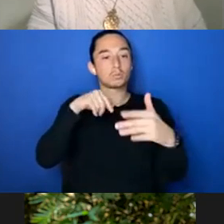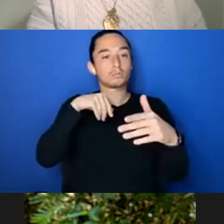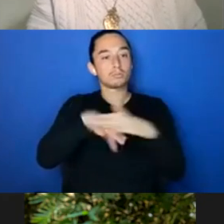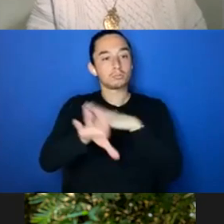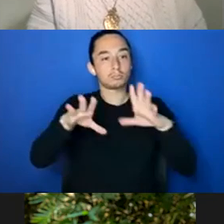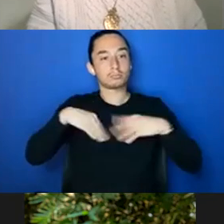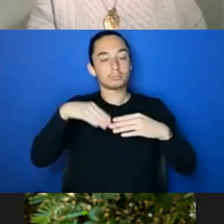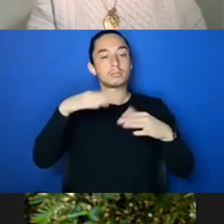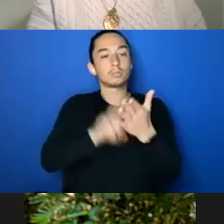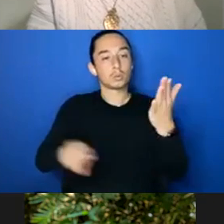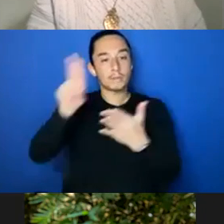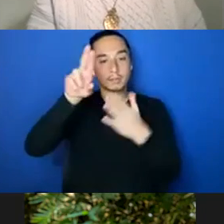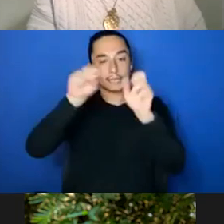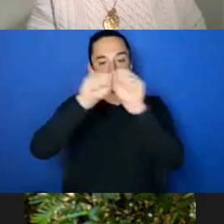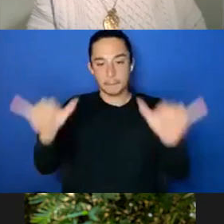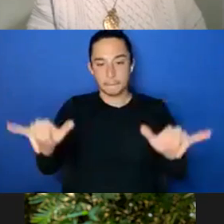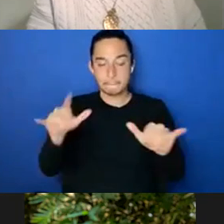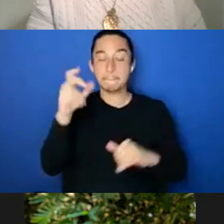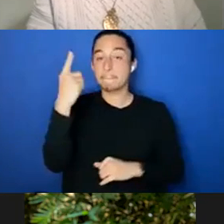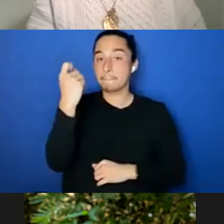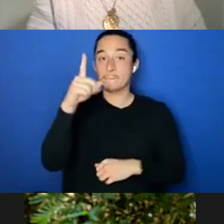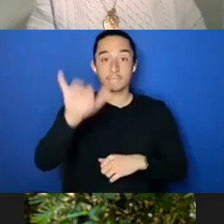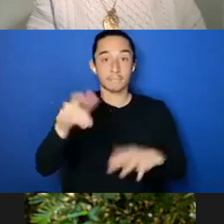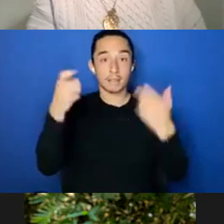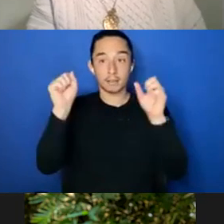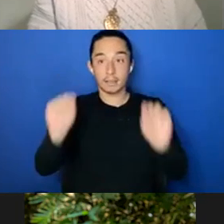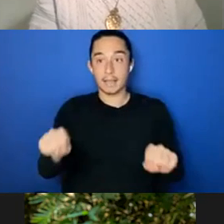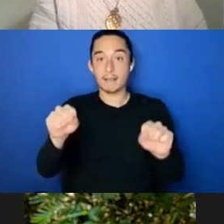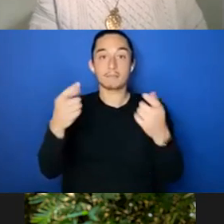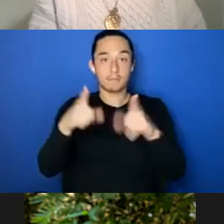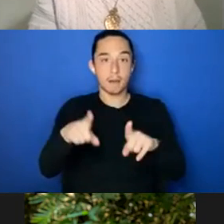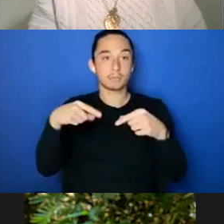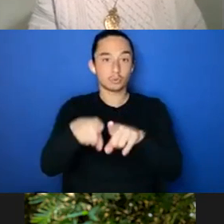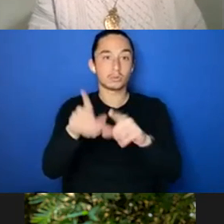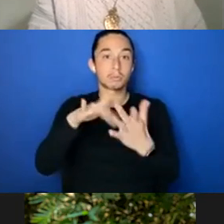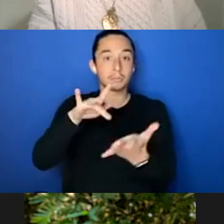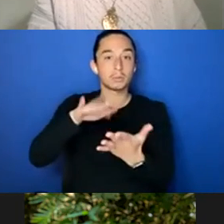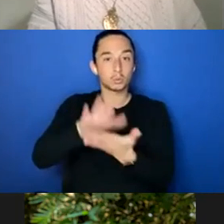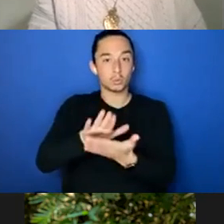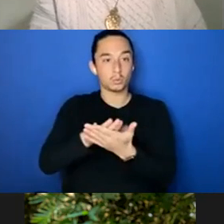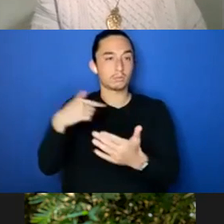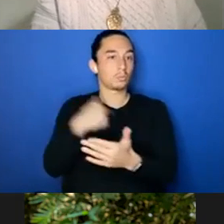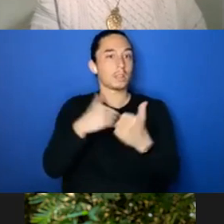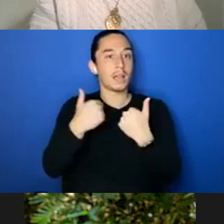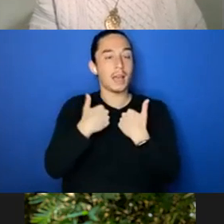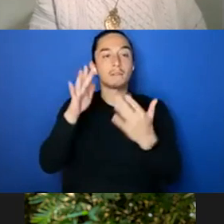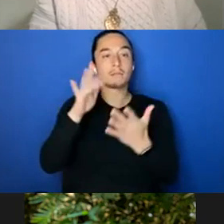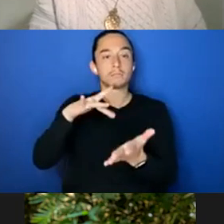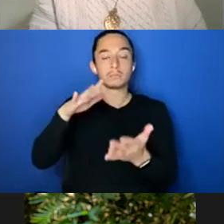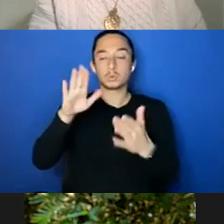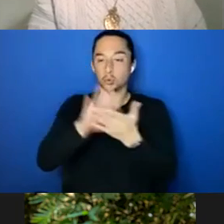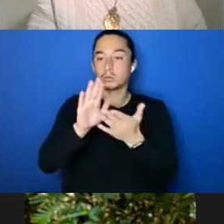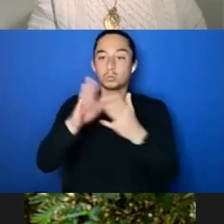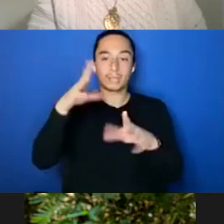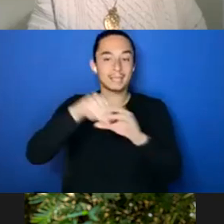system. That can be done at the middle school level, and we do have schools within the San Diego Unified School